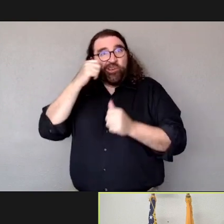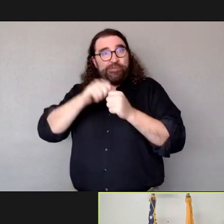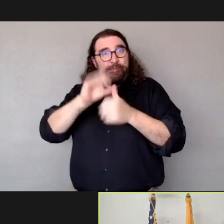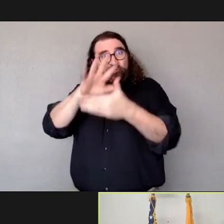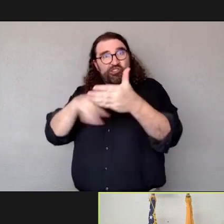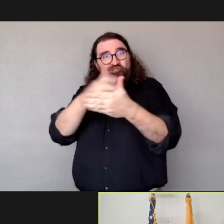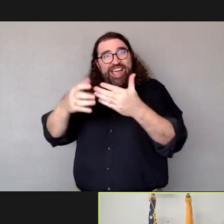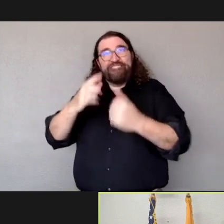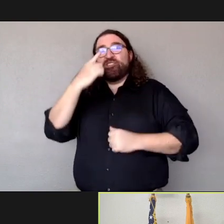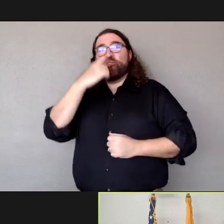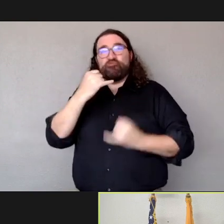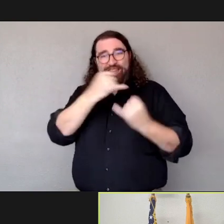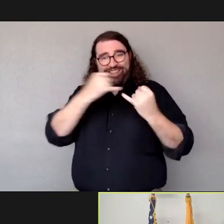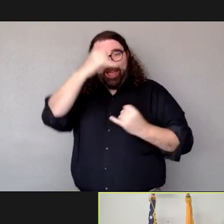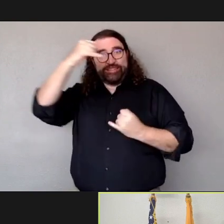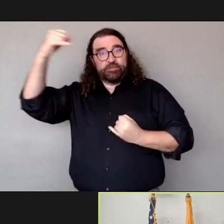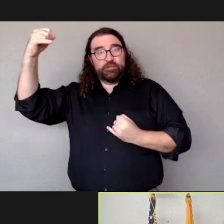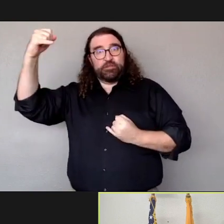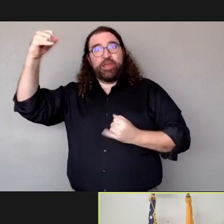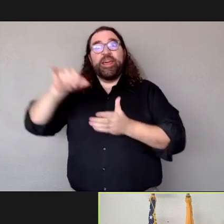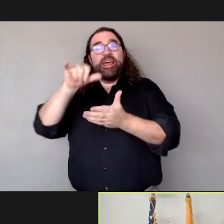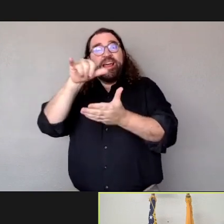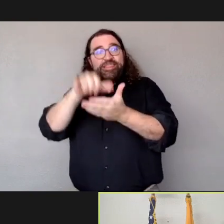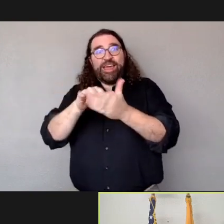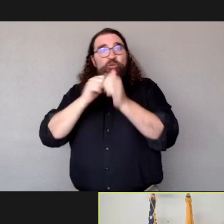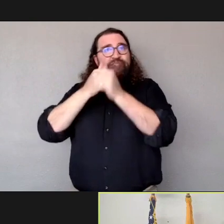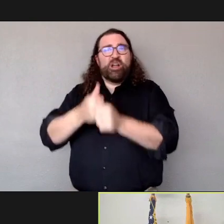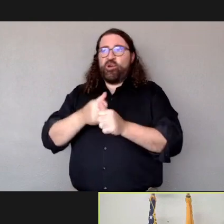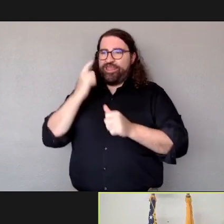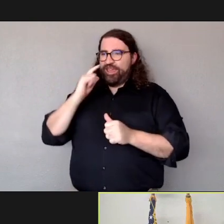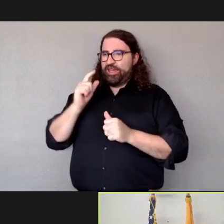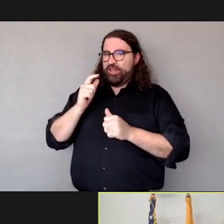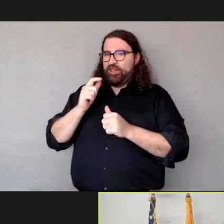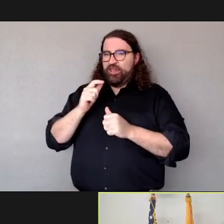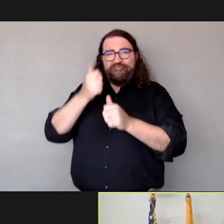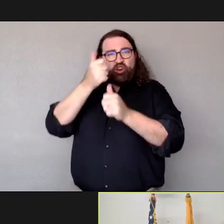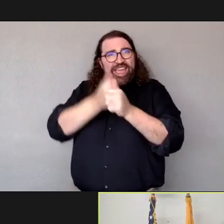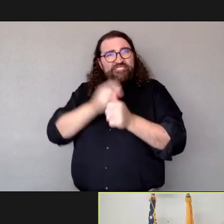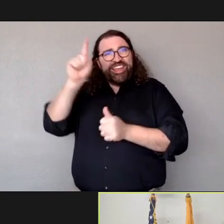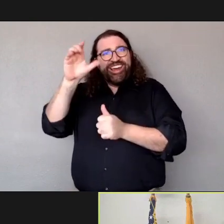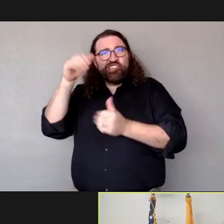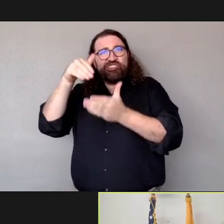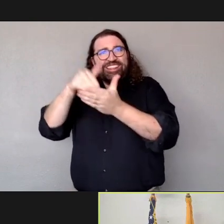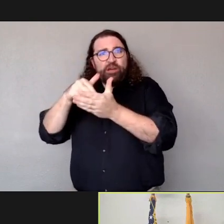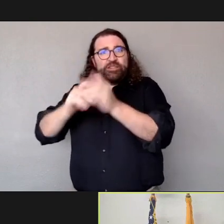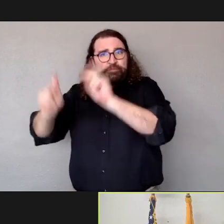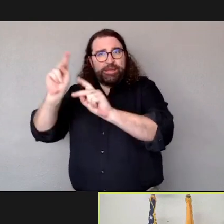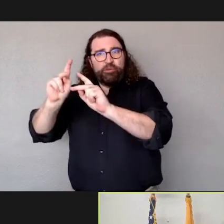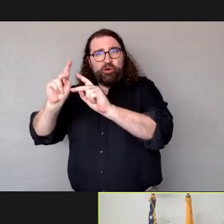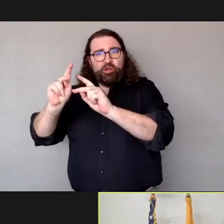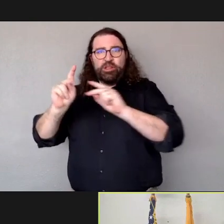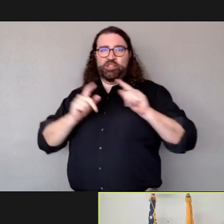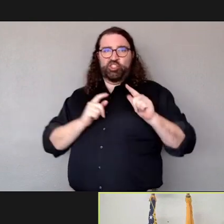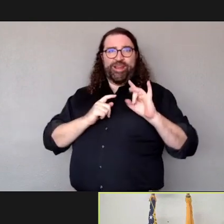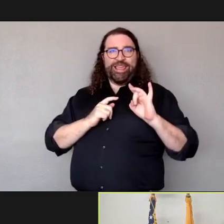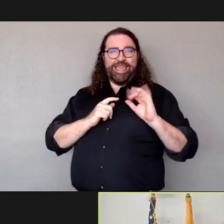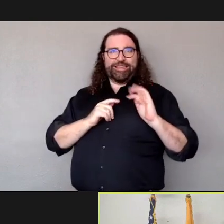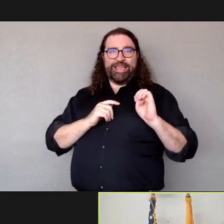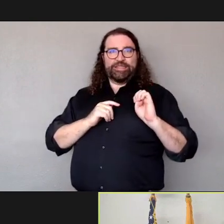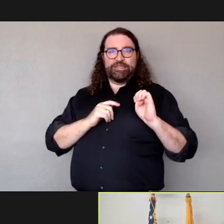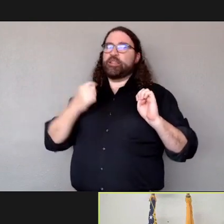currently at 28 cases per 100,000 people. So that's what we're using, and we are above that